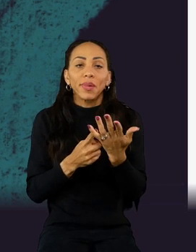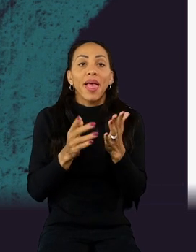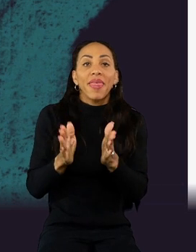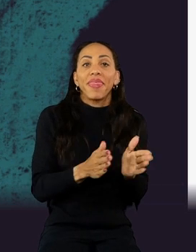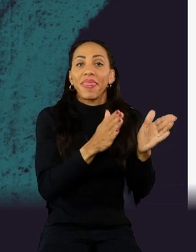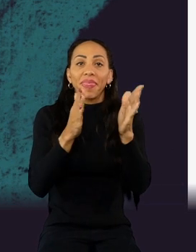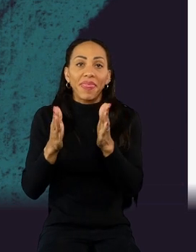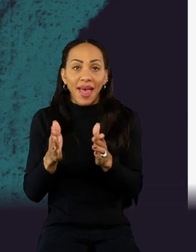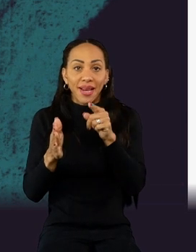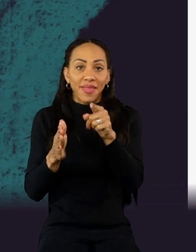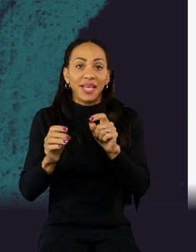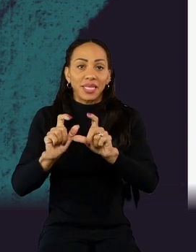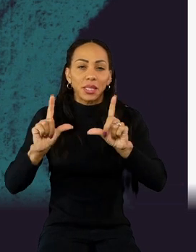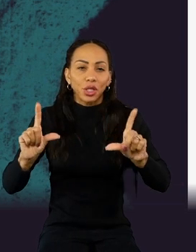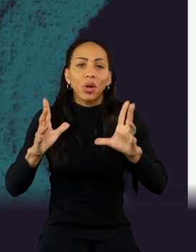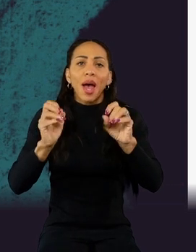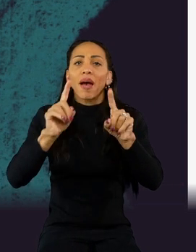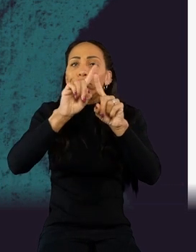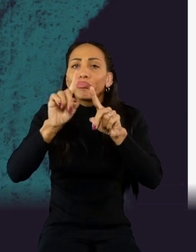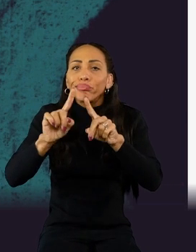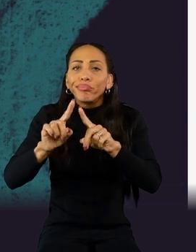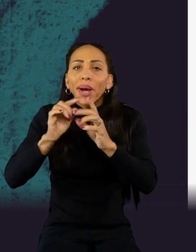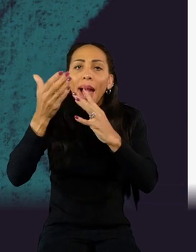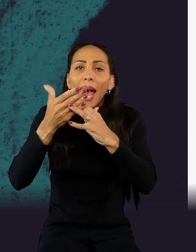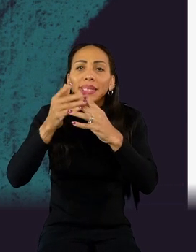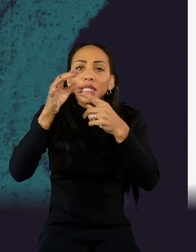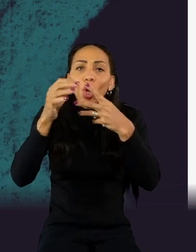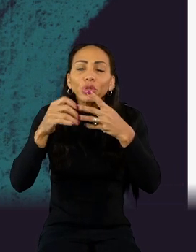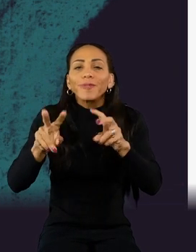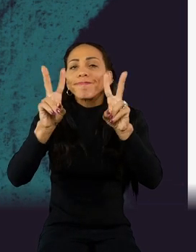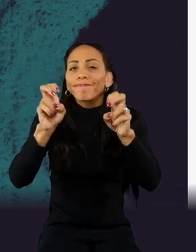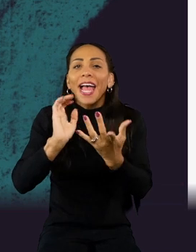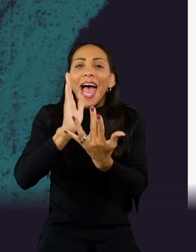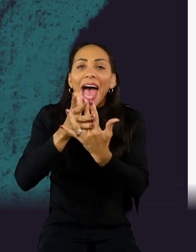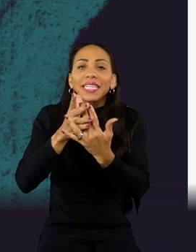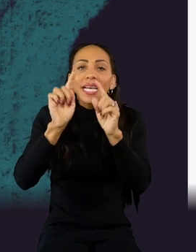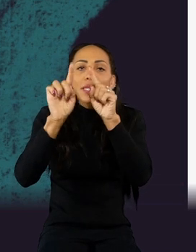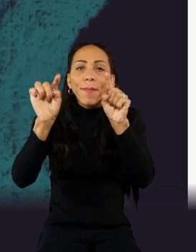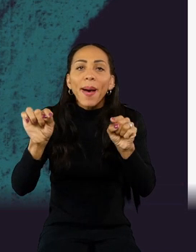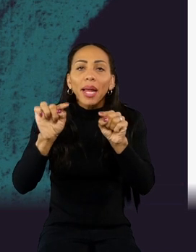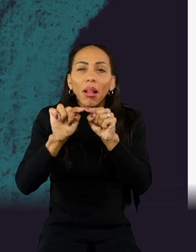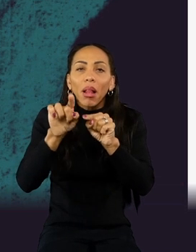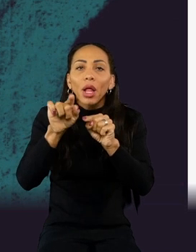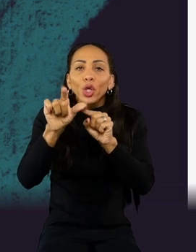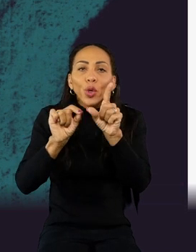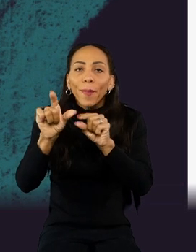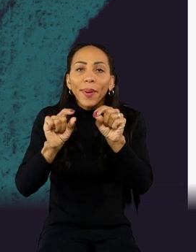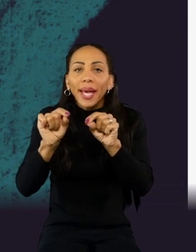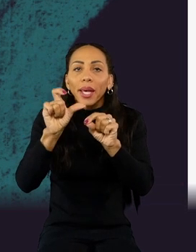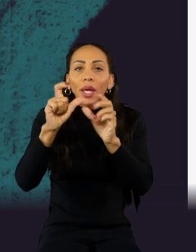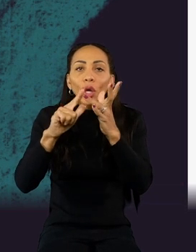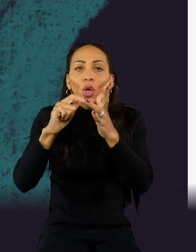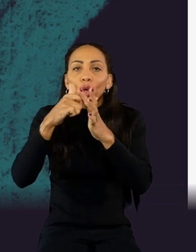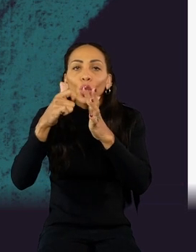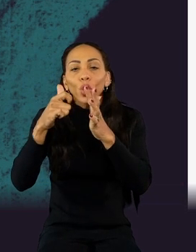how the website works. You then go into this section where you've got all your different access options. This is the access